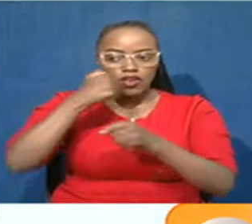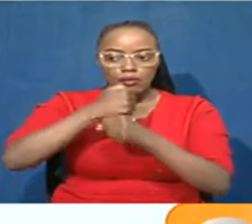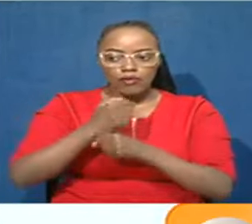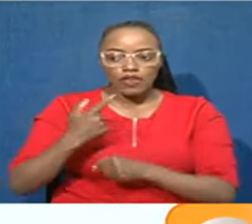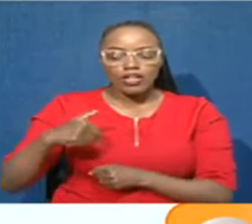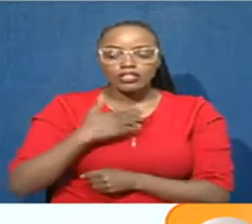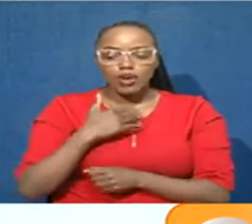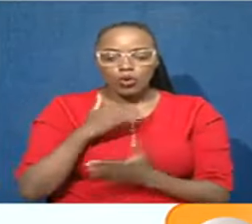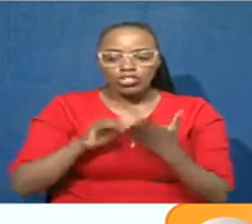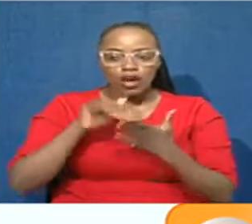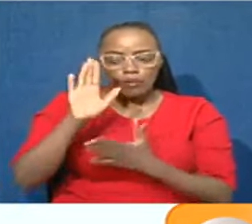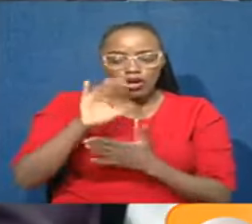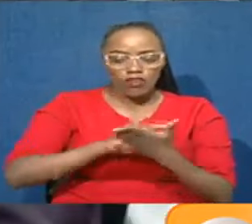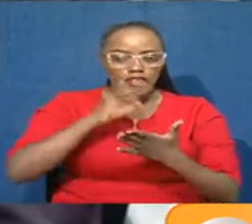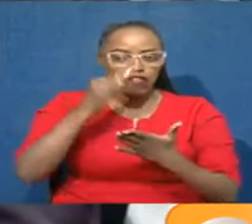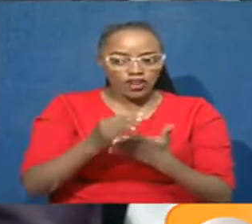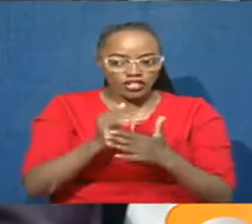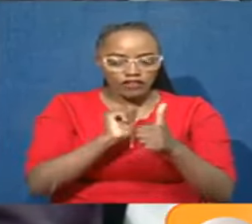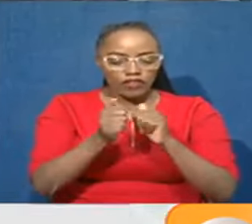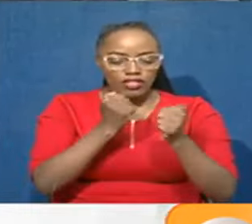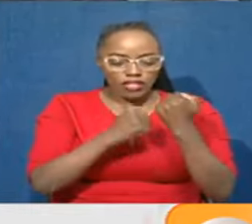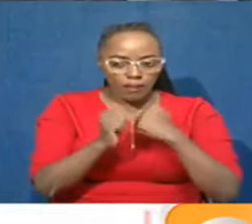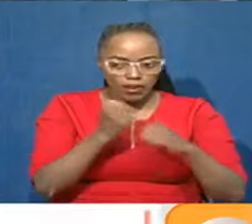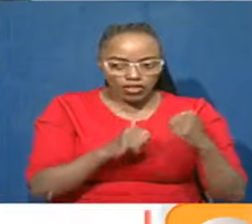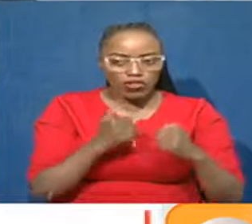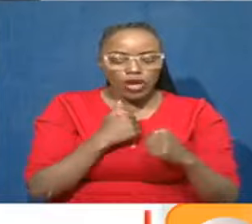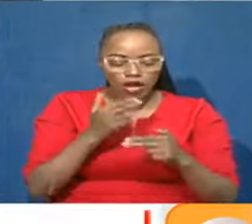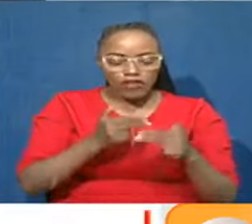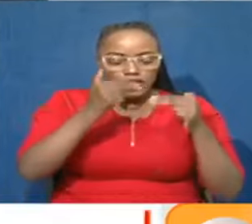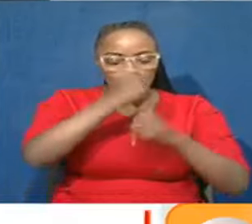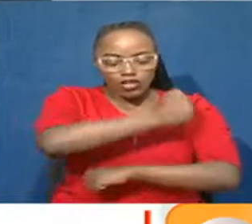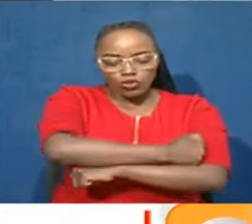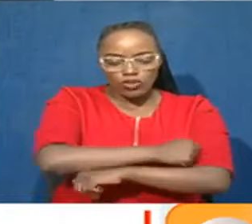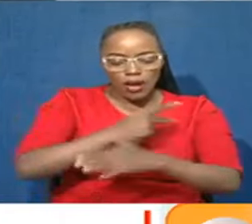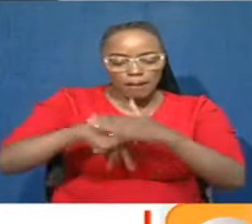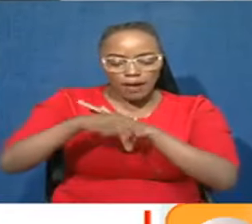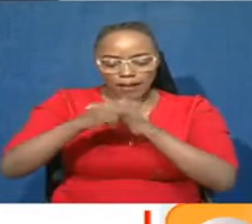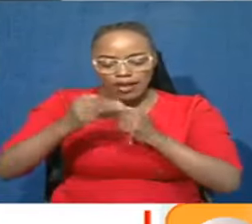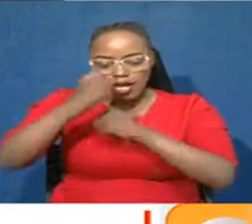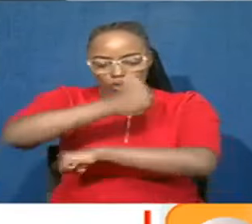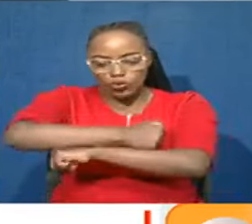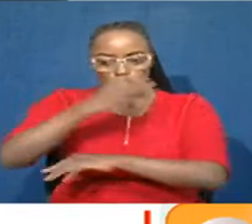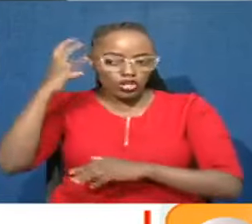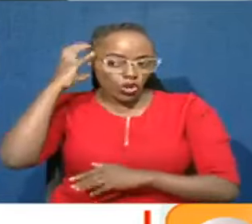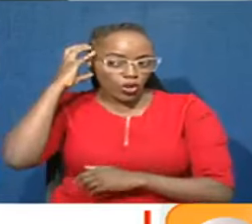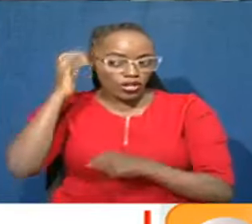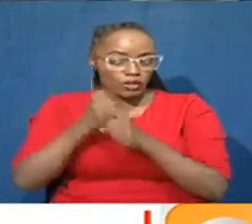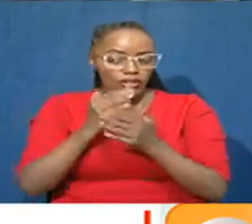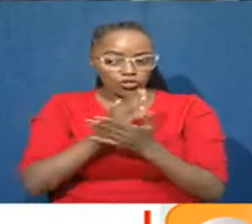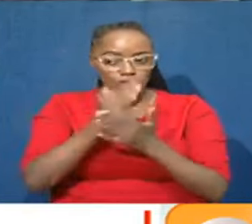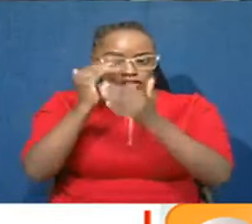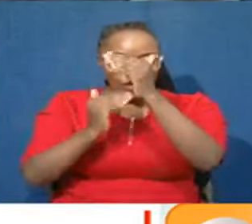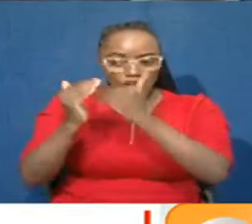want even more of the funding of sports activities to be the high school, primary high school and colleges. And we want to make sure that the